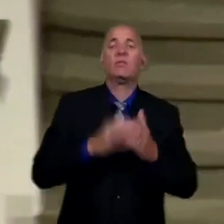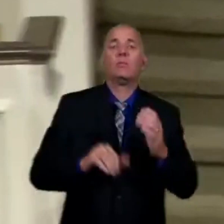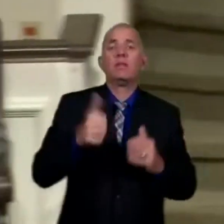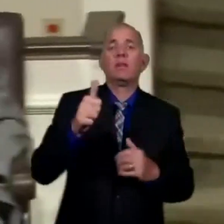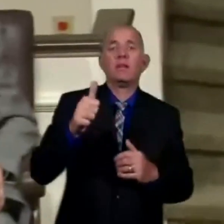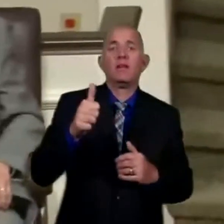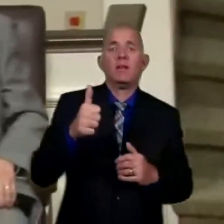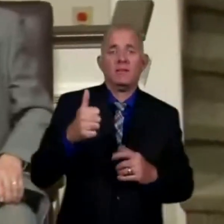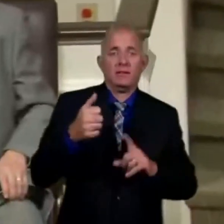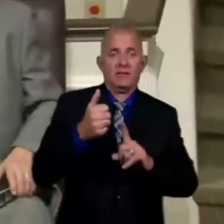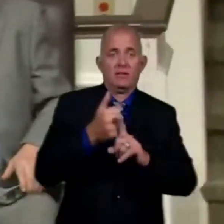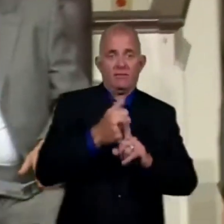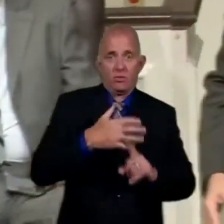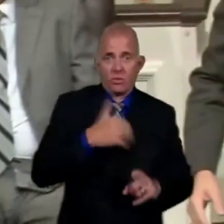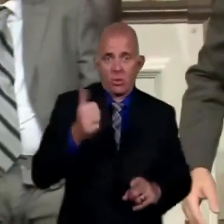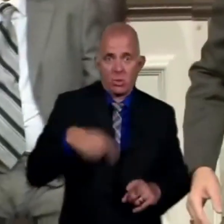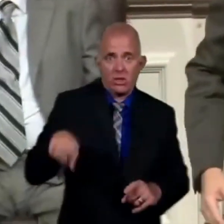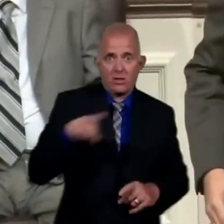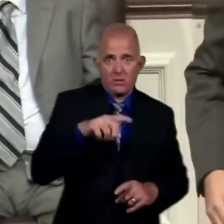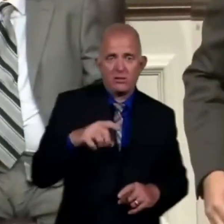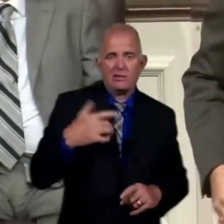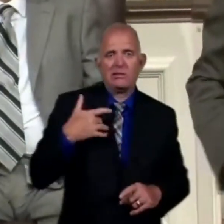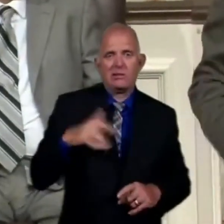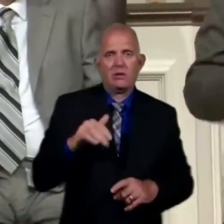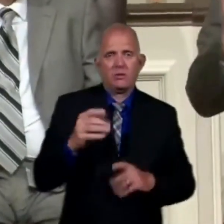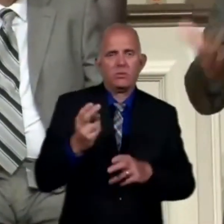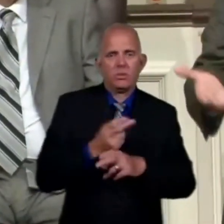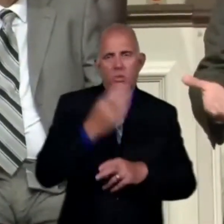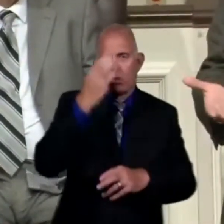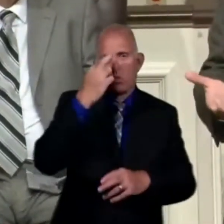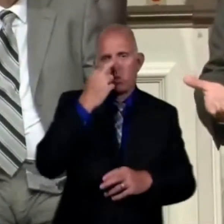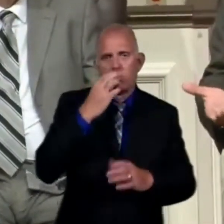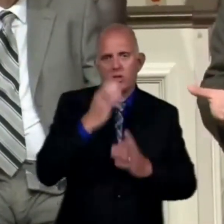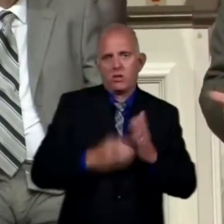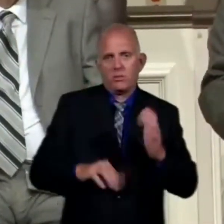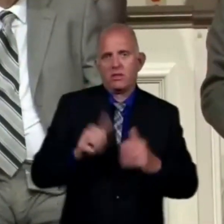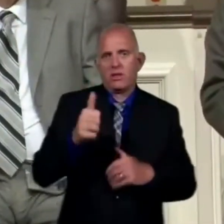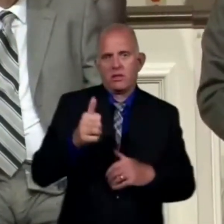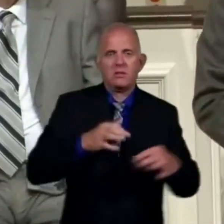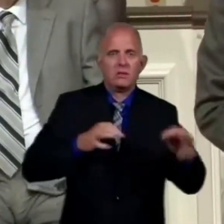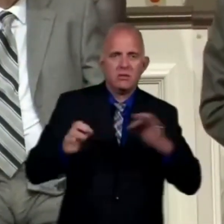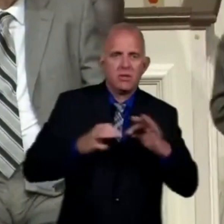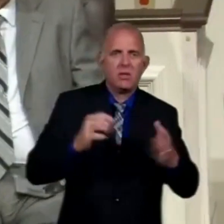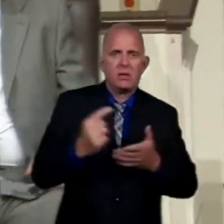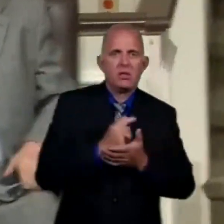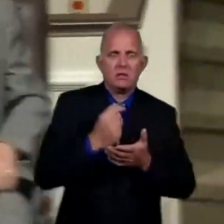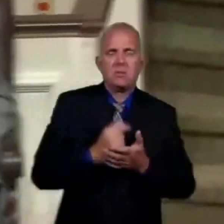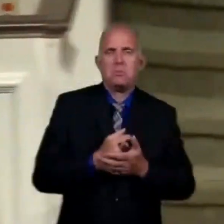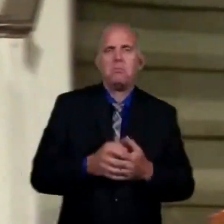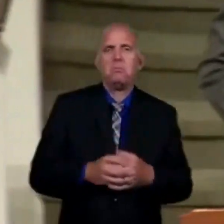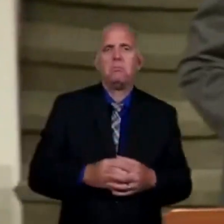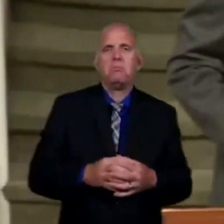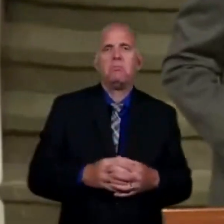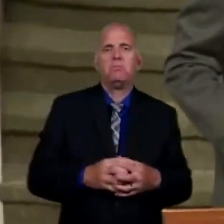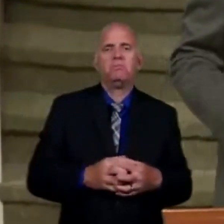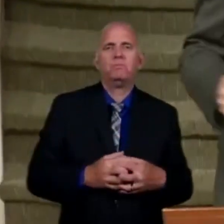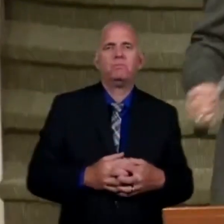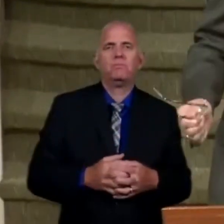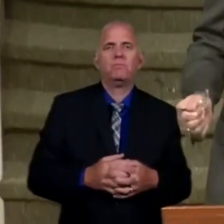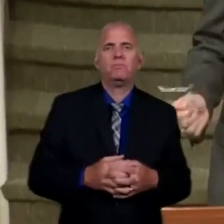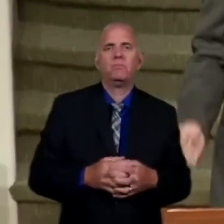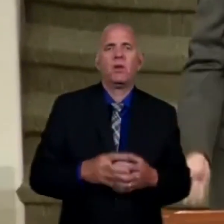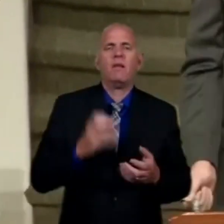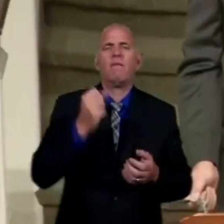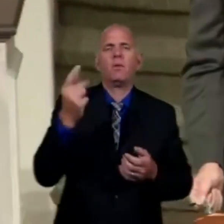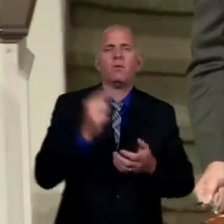soul winner, you use Romans chapter 10 probably in giving people the gospel. Let's look at, if we can please, just a few thoughts. And